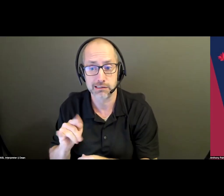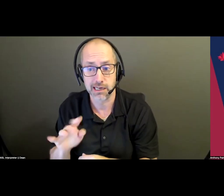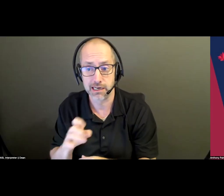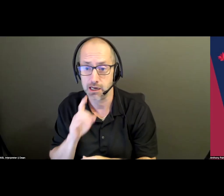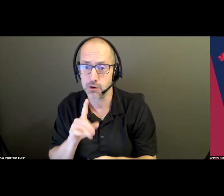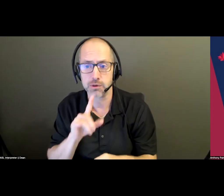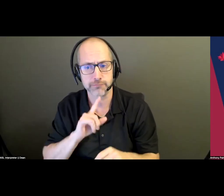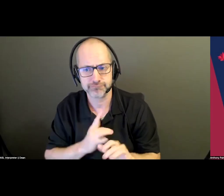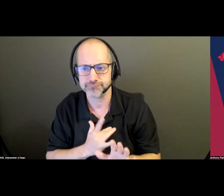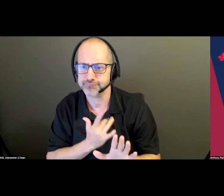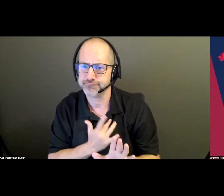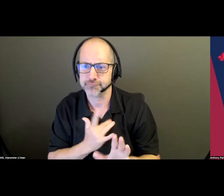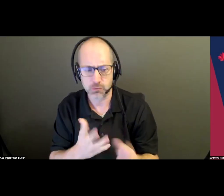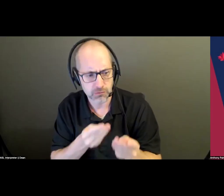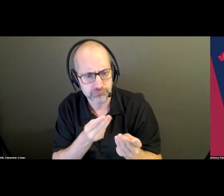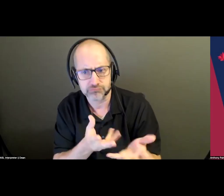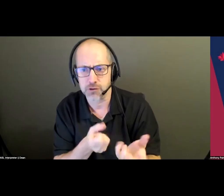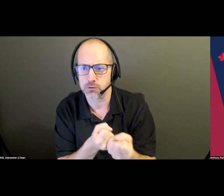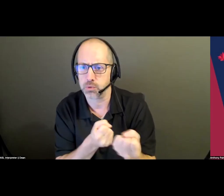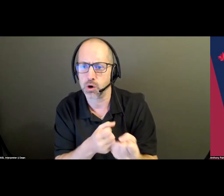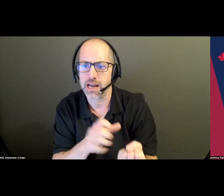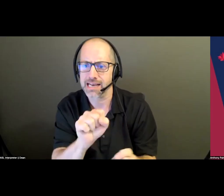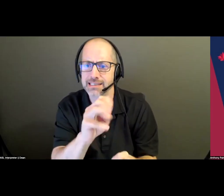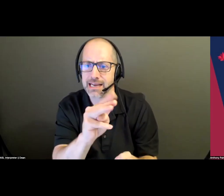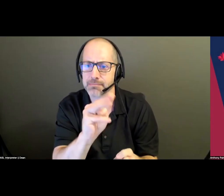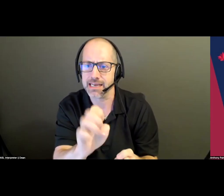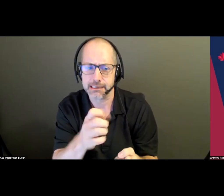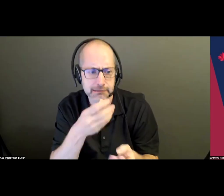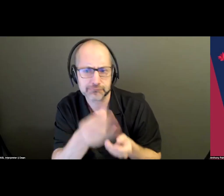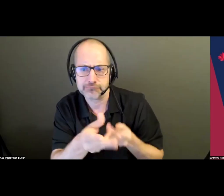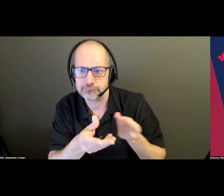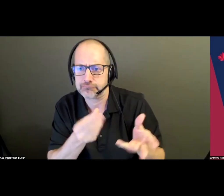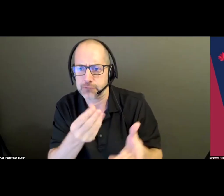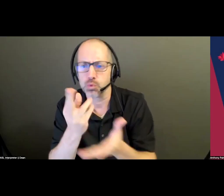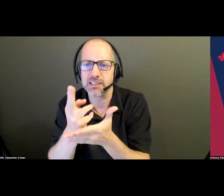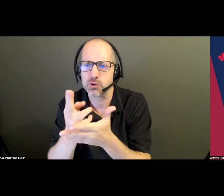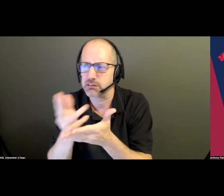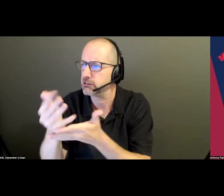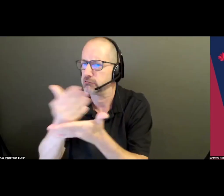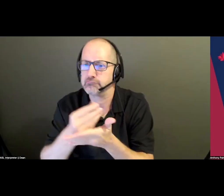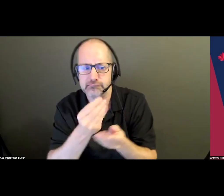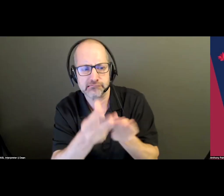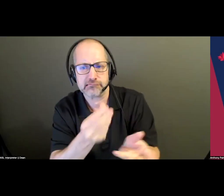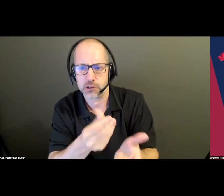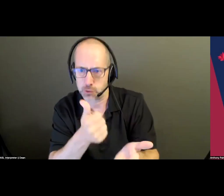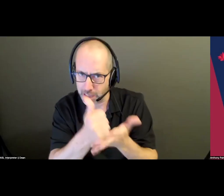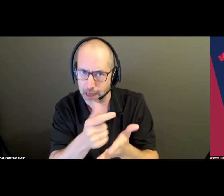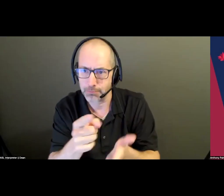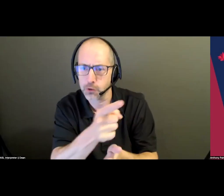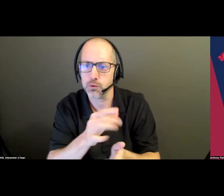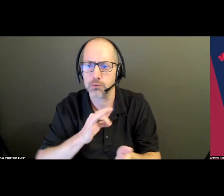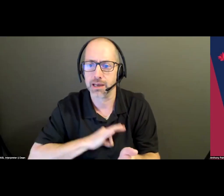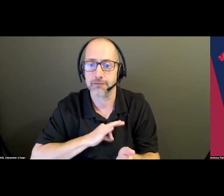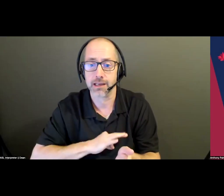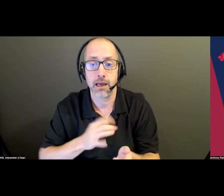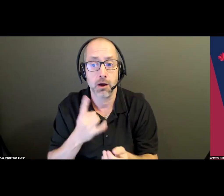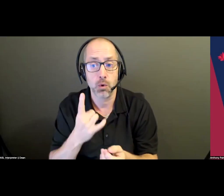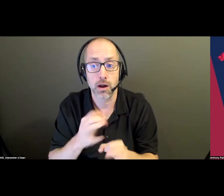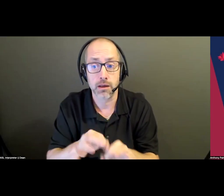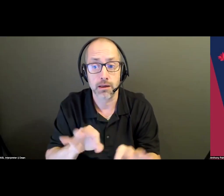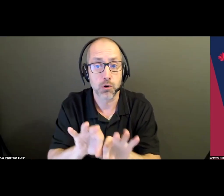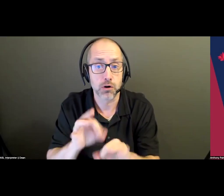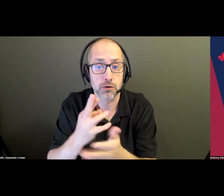SMEs those resources to help you. And one of the most overlooked and absolutely critical resources